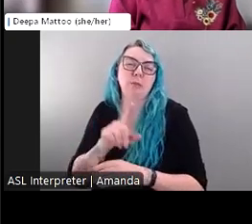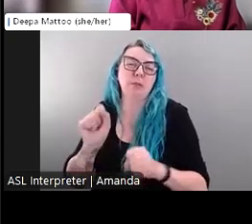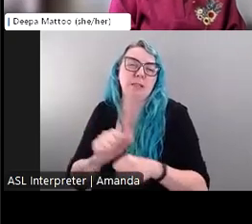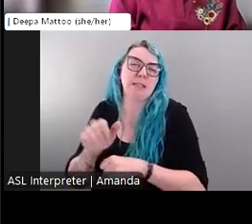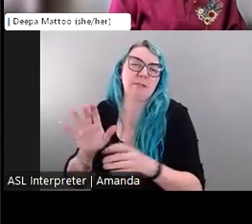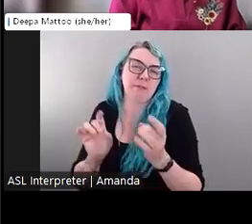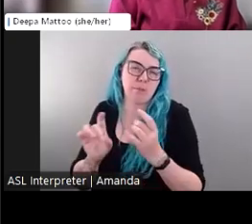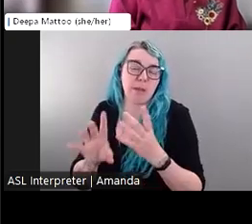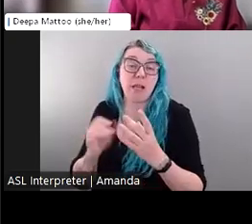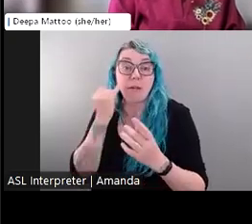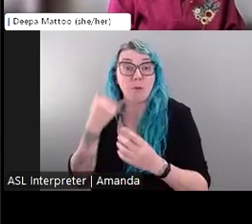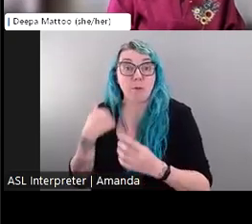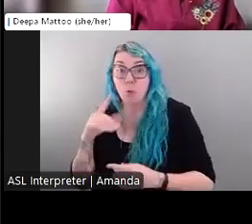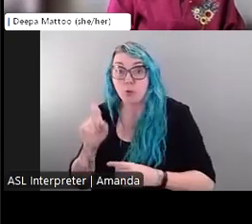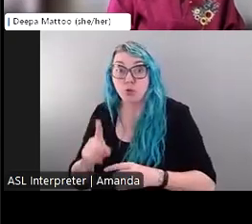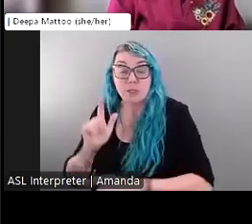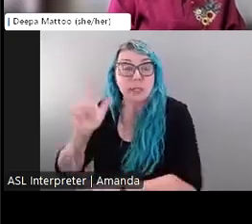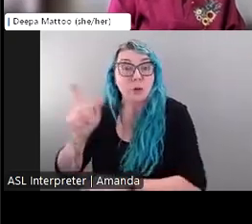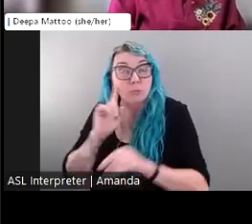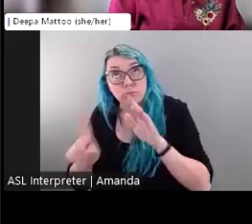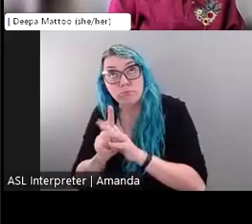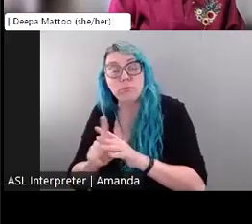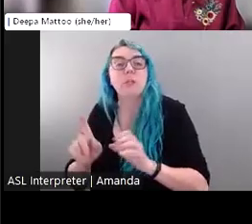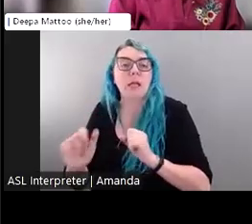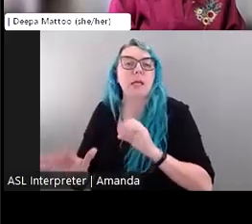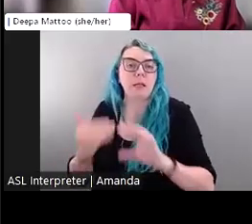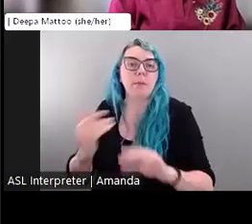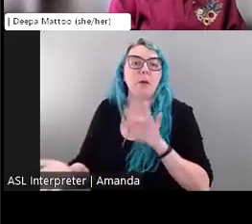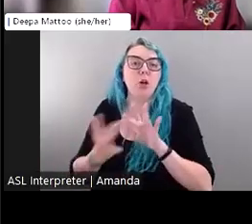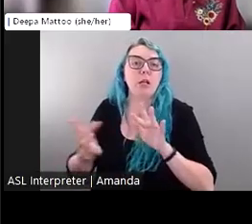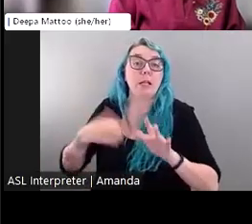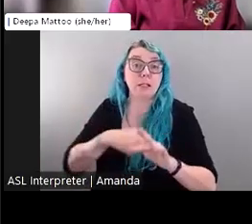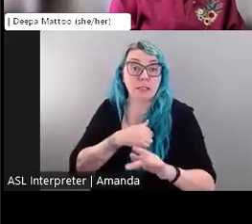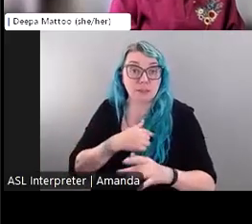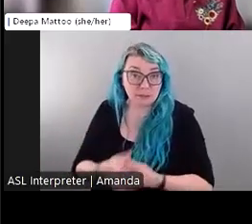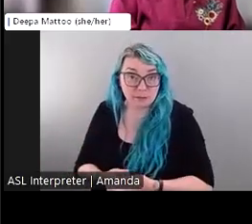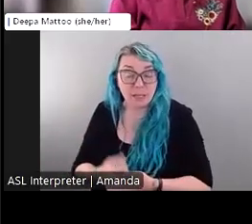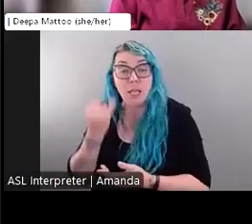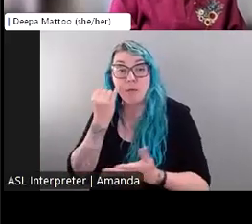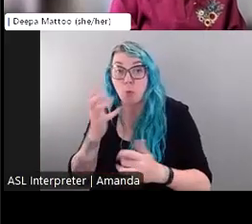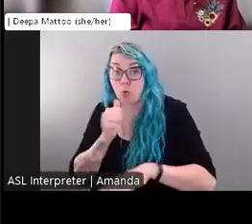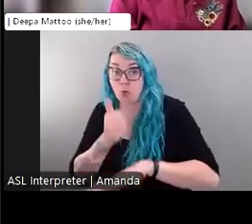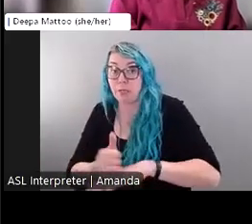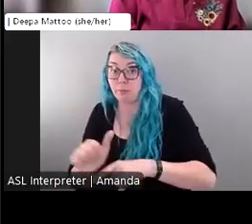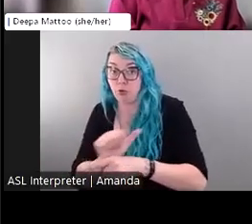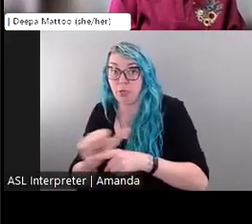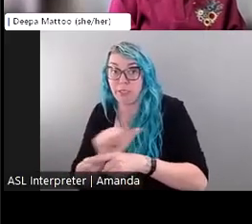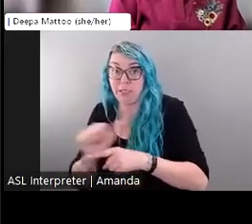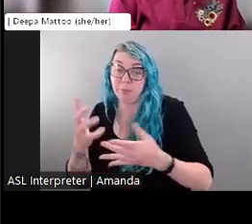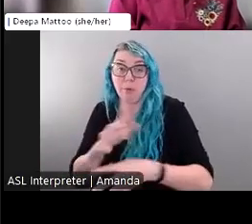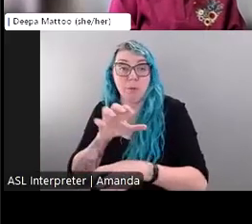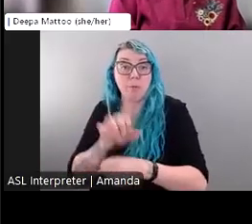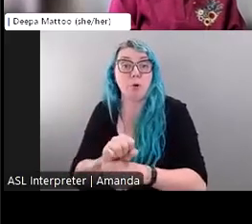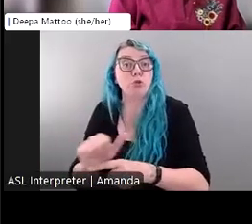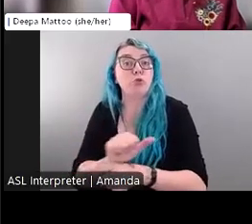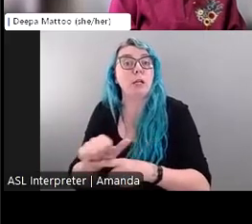you have. As well, if you are interested in booking a training for the RISA tool, especially if you're based in Ontario,